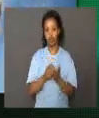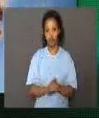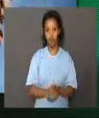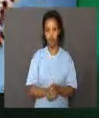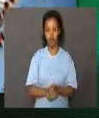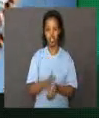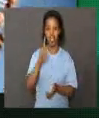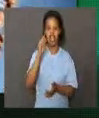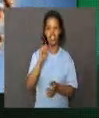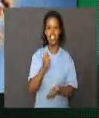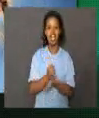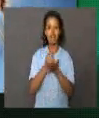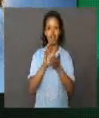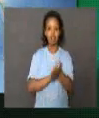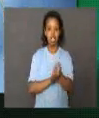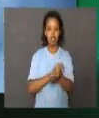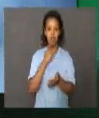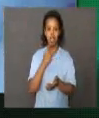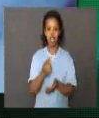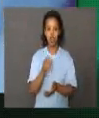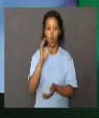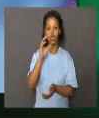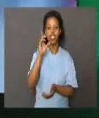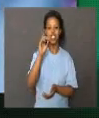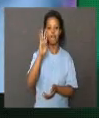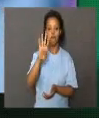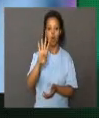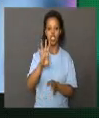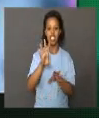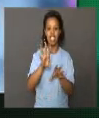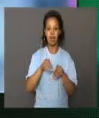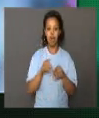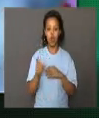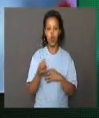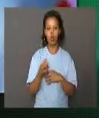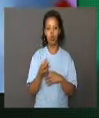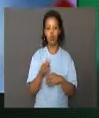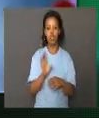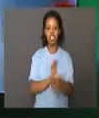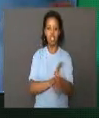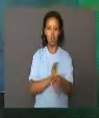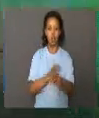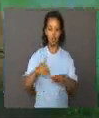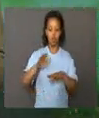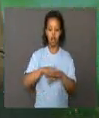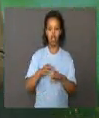T helper cells carry CD4 receptor on their